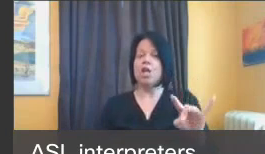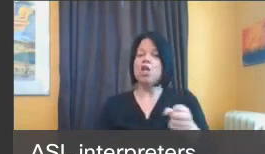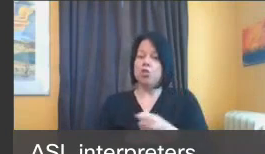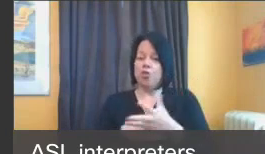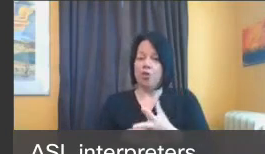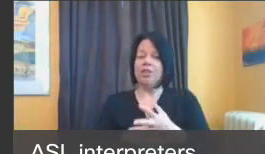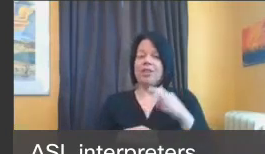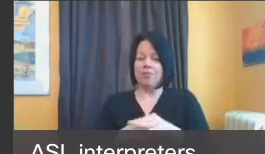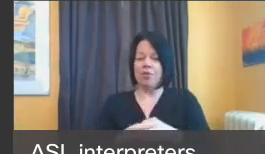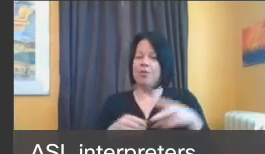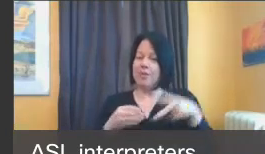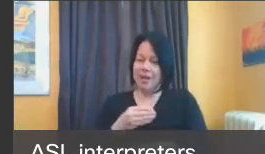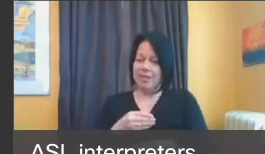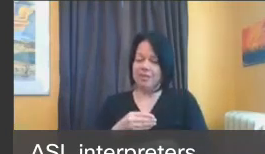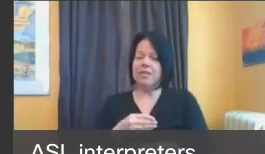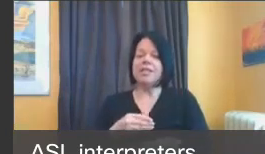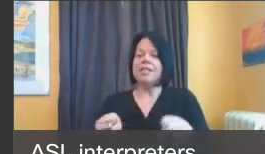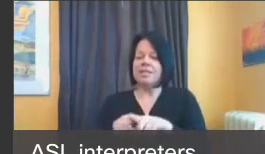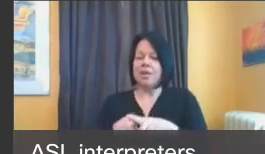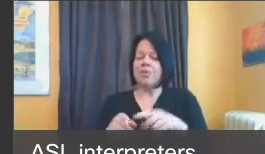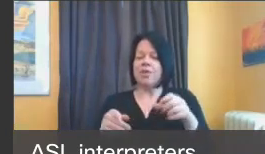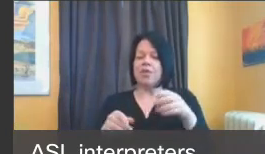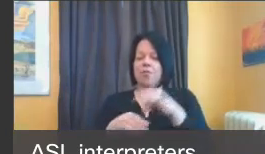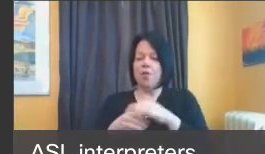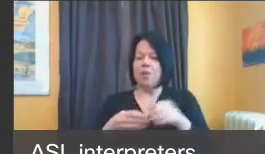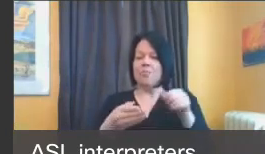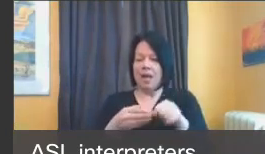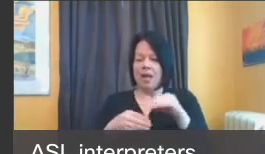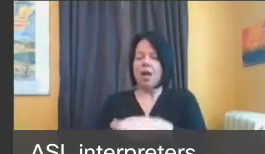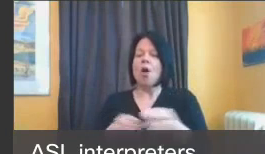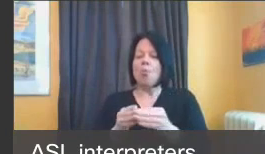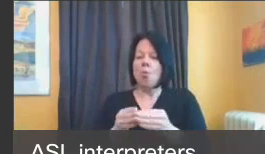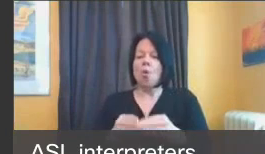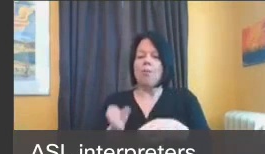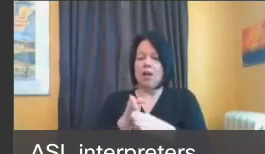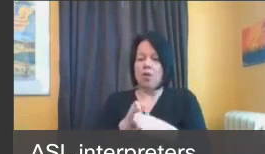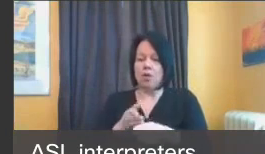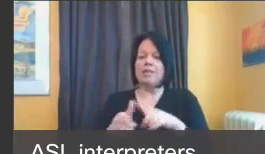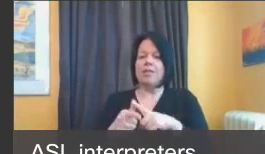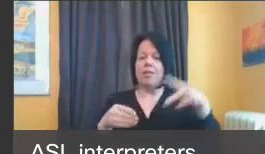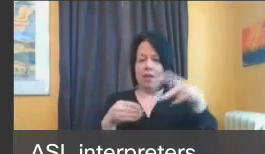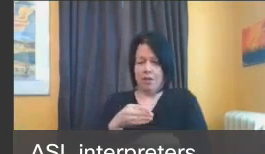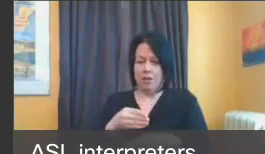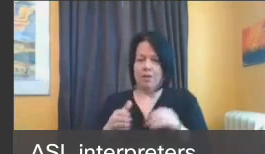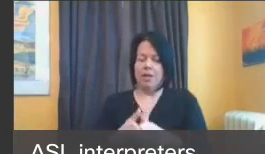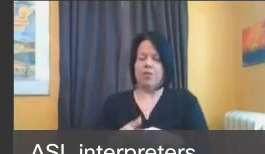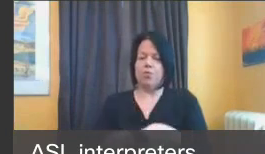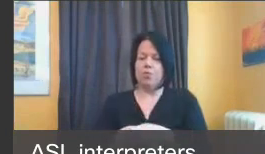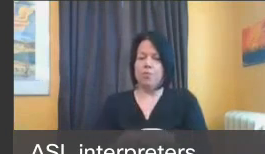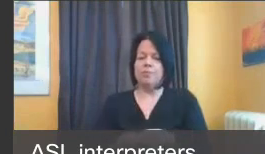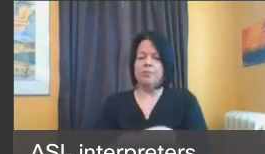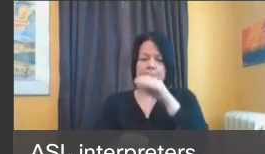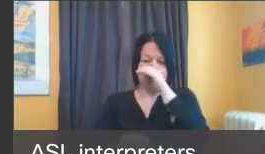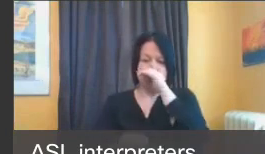The same was true of vote by mail in 2020. Increased use by minorities resulted in access being cut. The burdens that SB